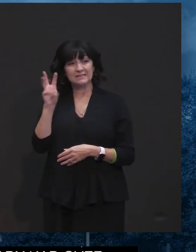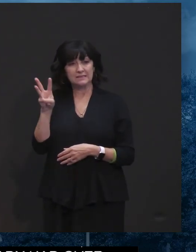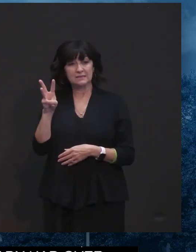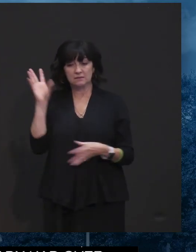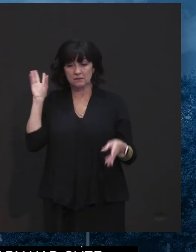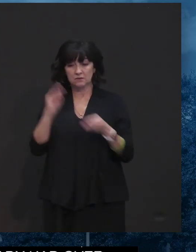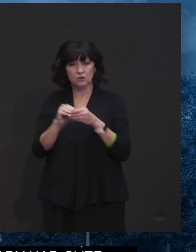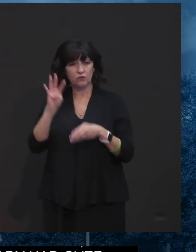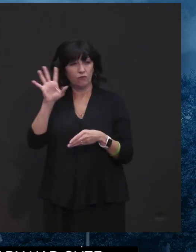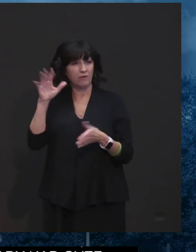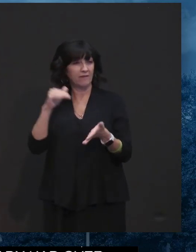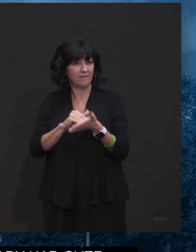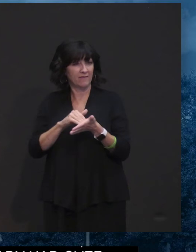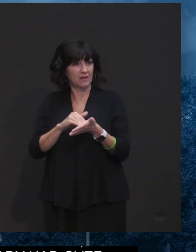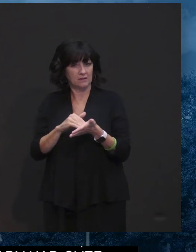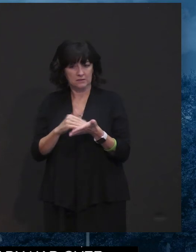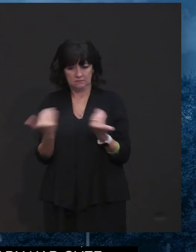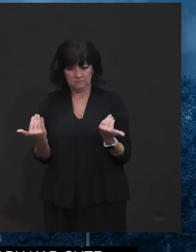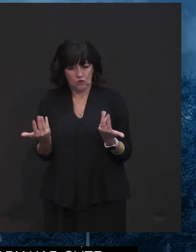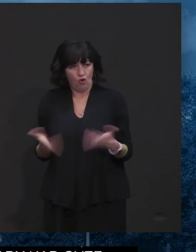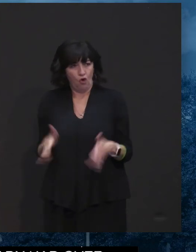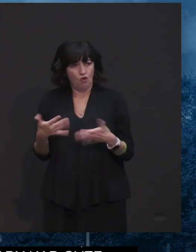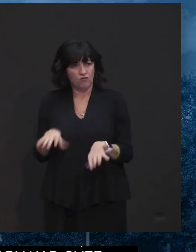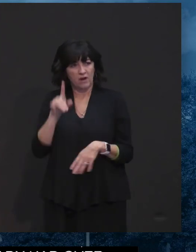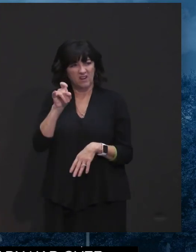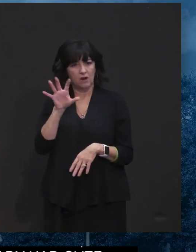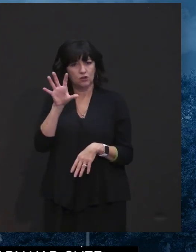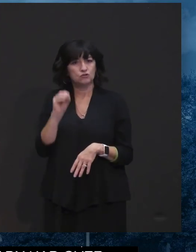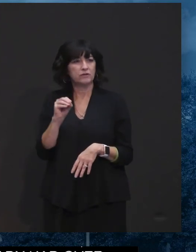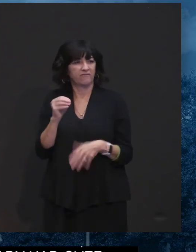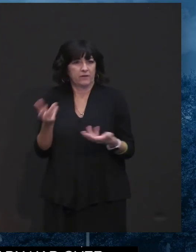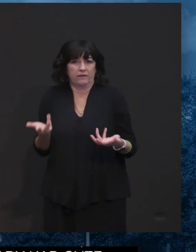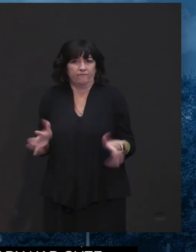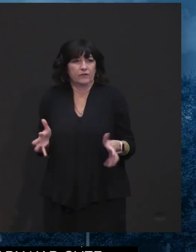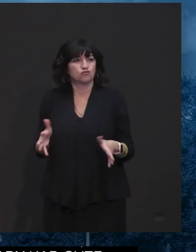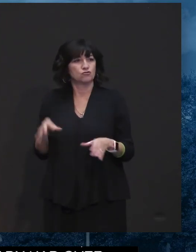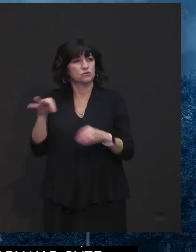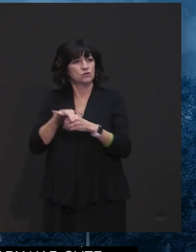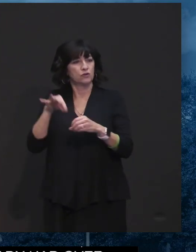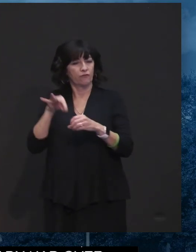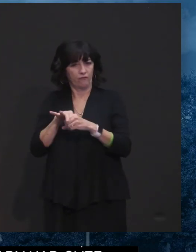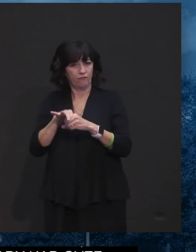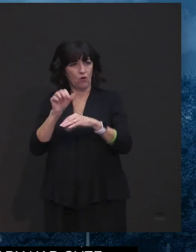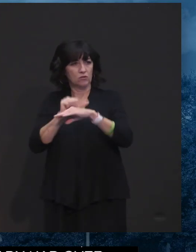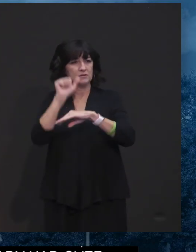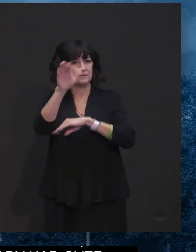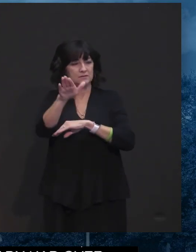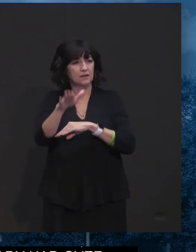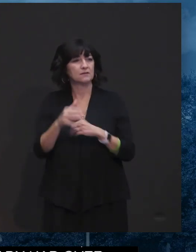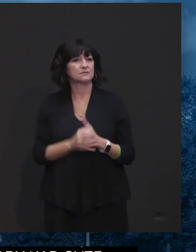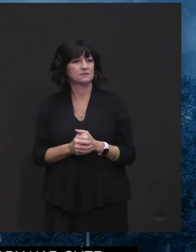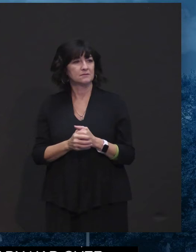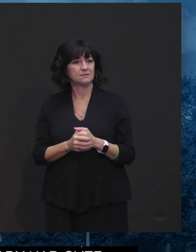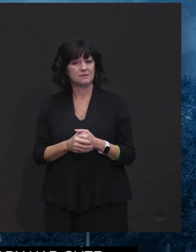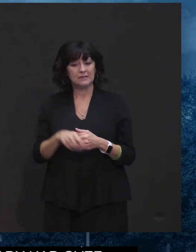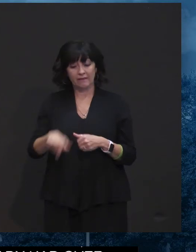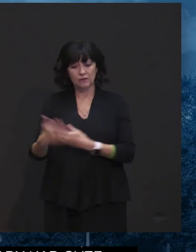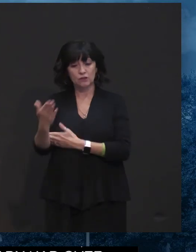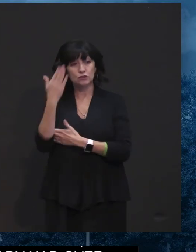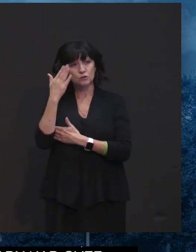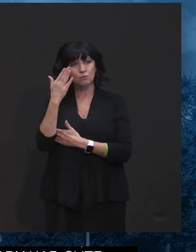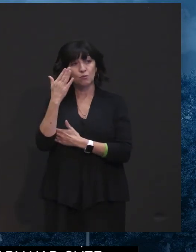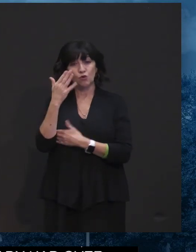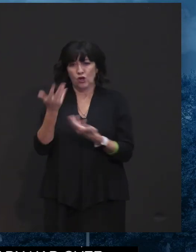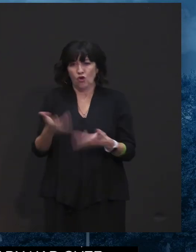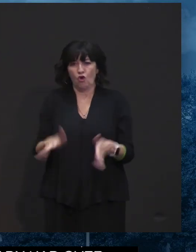that. We had 150, almost 160,000 already had voted going into the day. 80,000 had voted by 10 o'clock. I